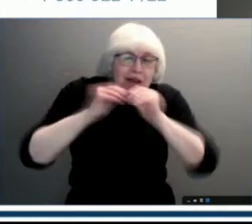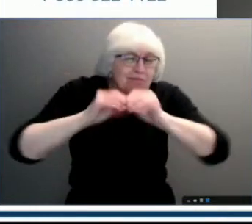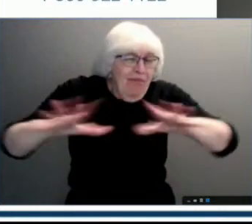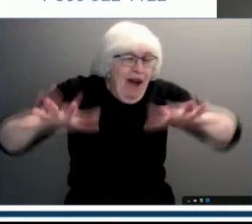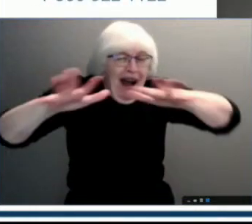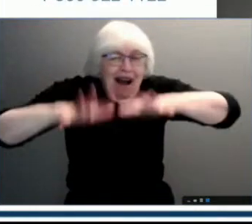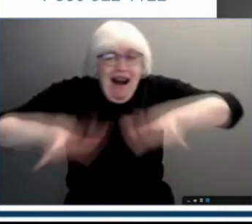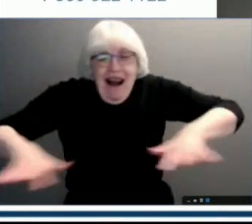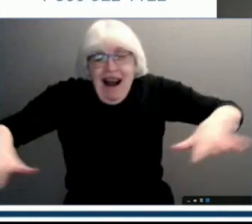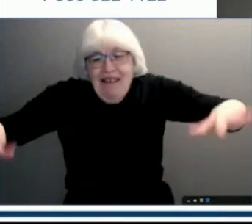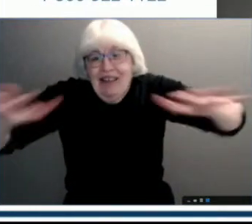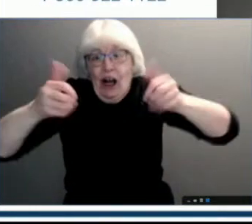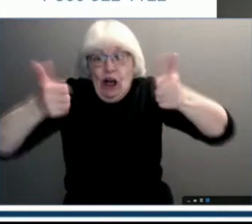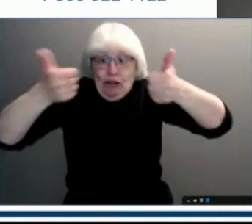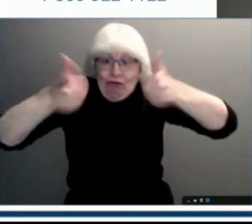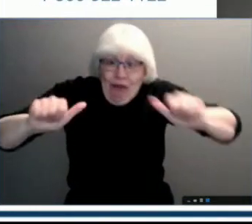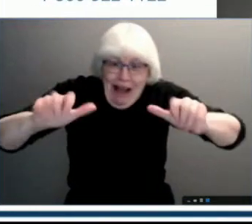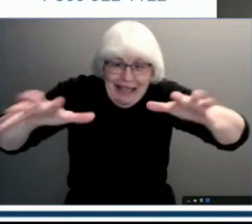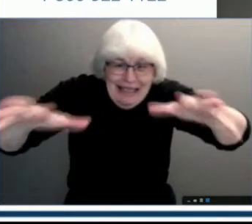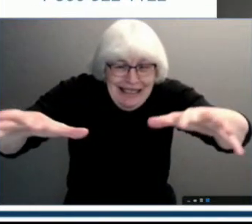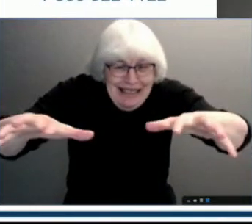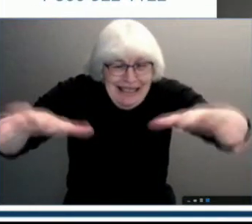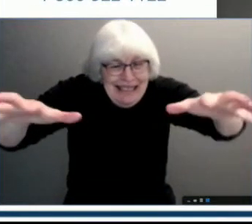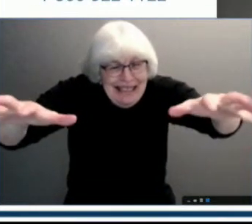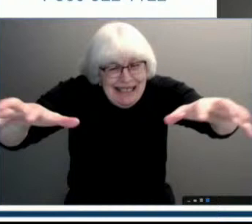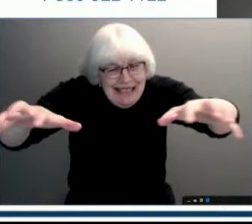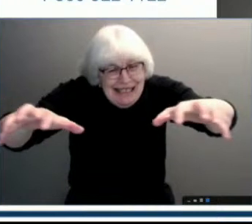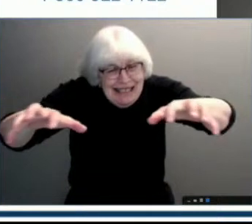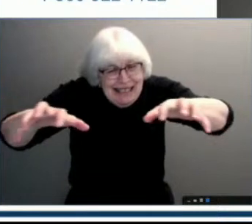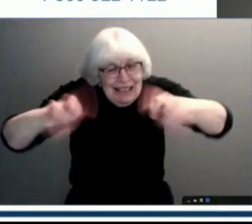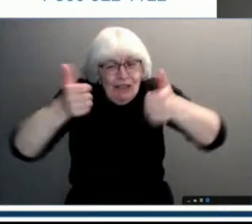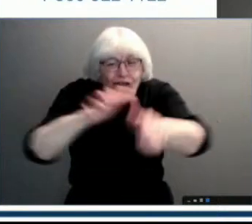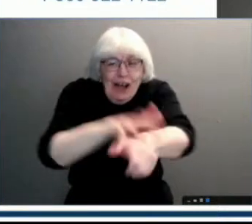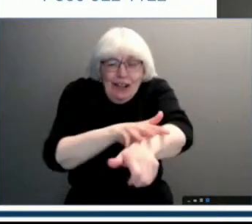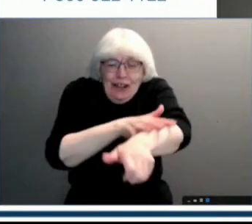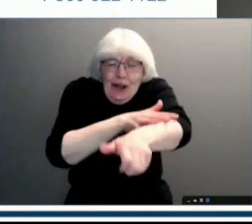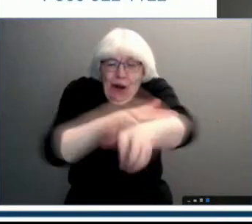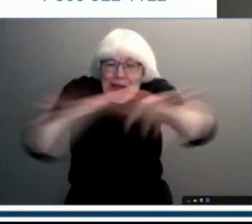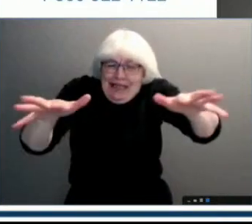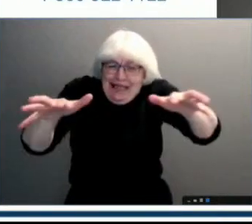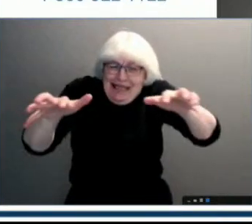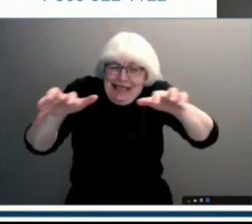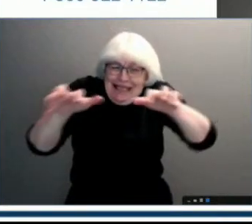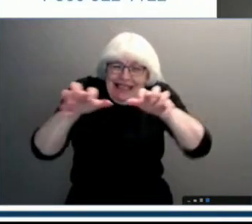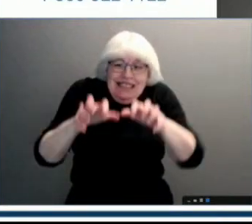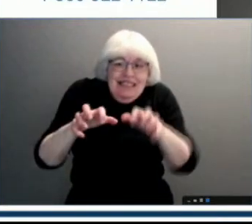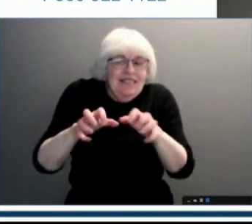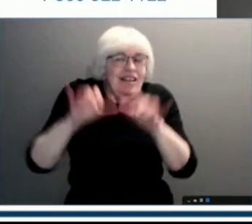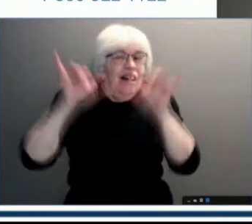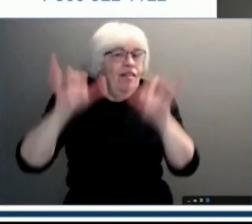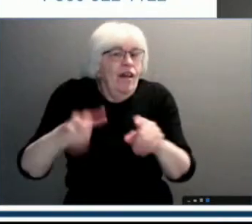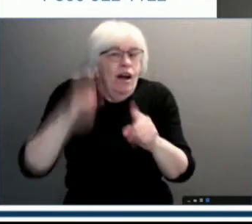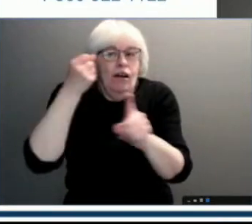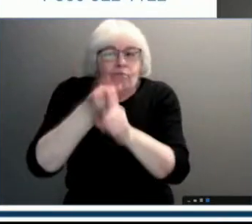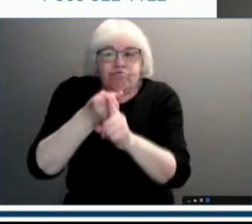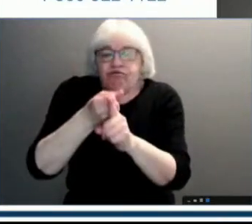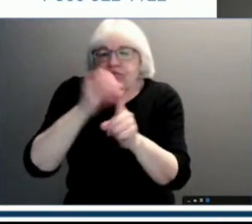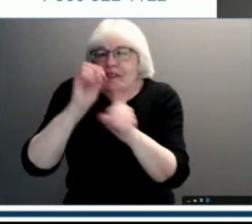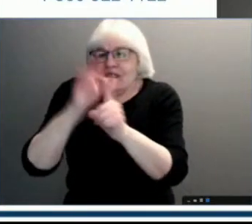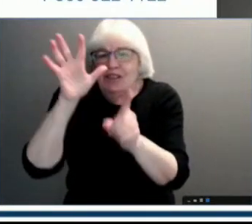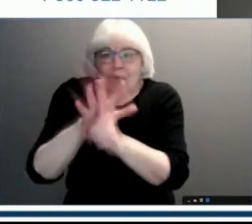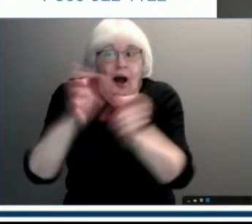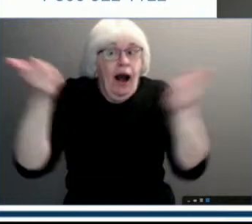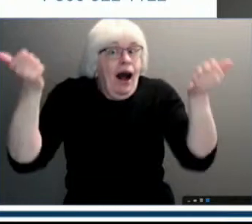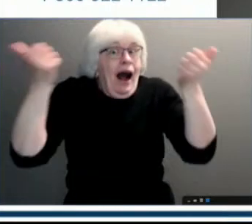to recognize that that you could be exposed anywhere, and as the Premier said, we're not getting down to 0